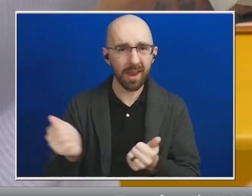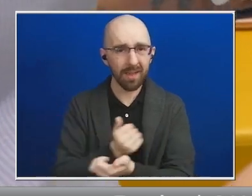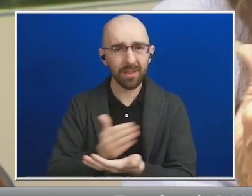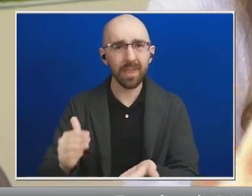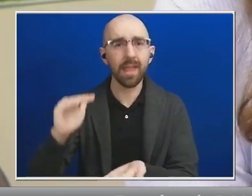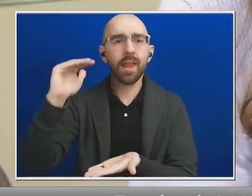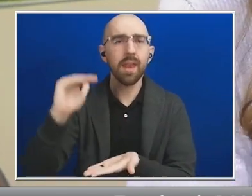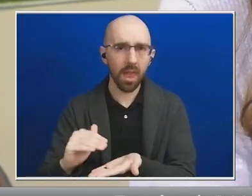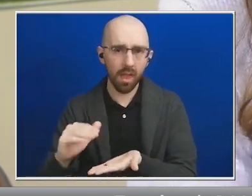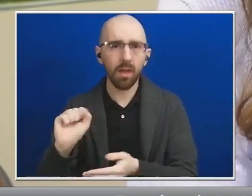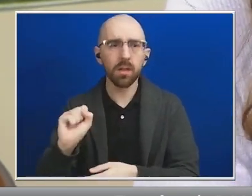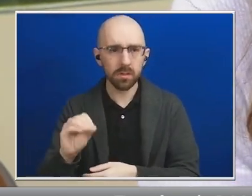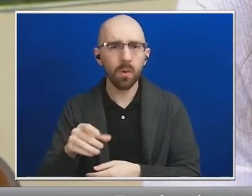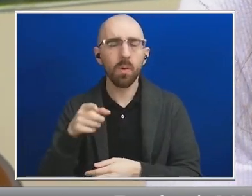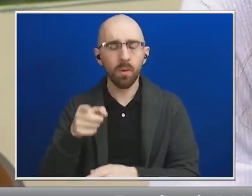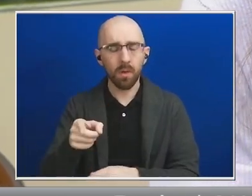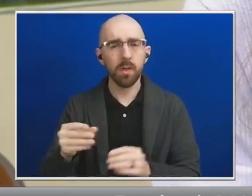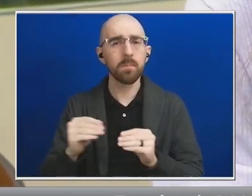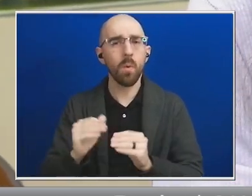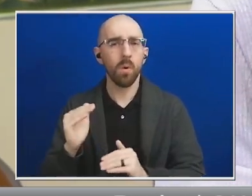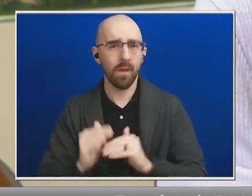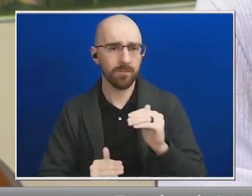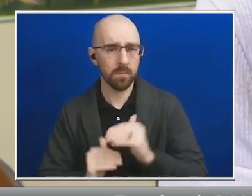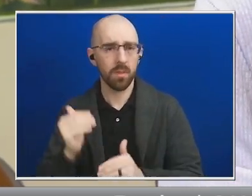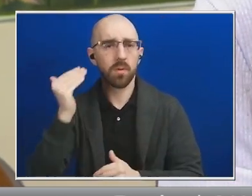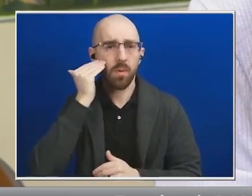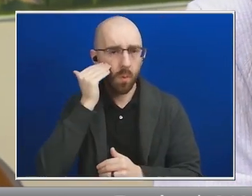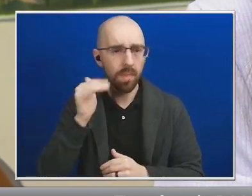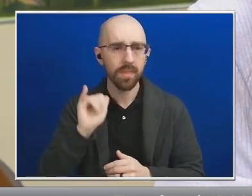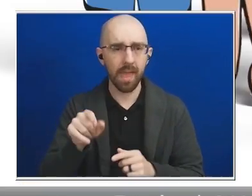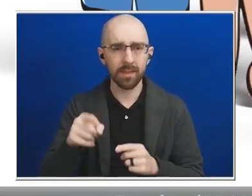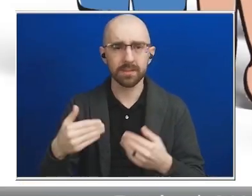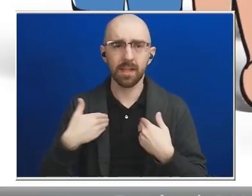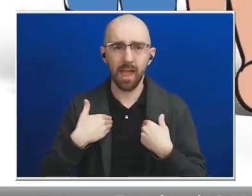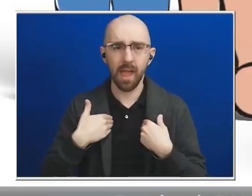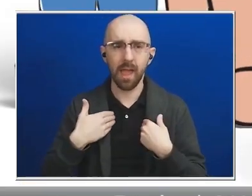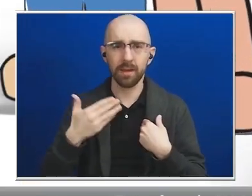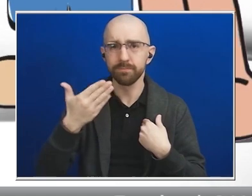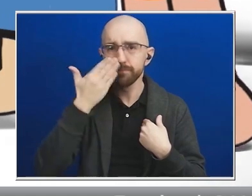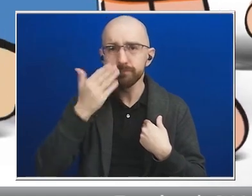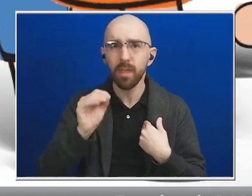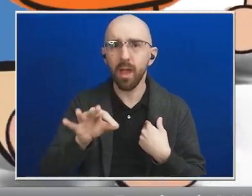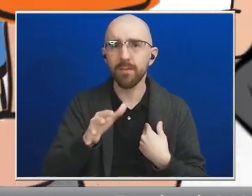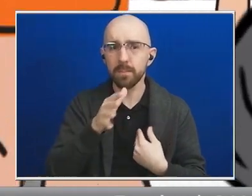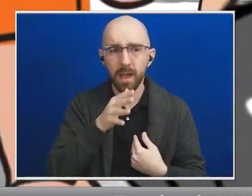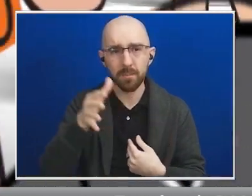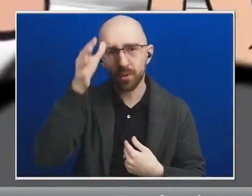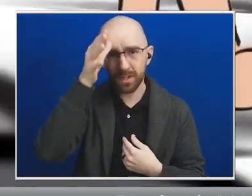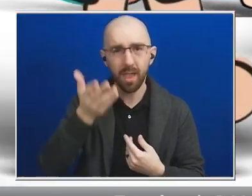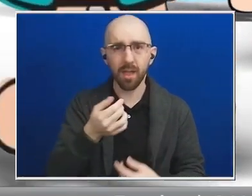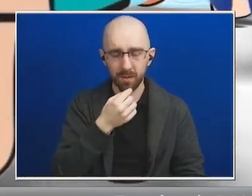they were more comfortable knowing that, this had the scent of their mom or their dad.